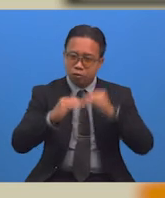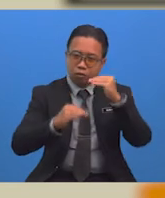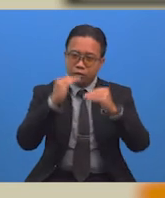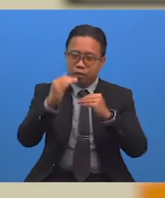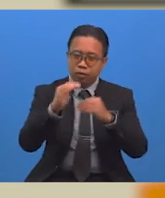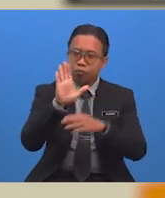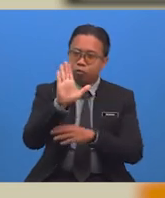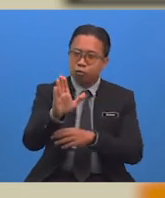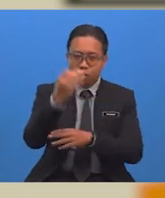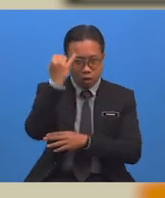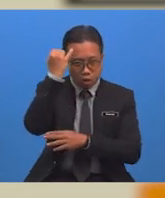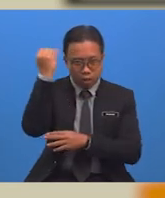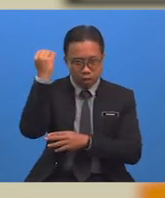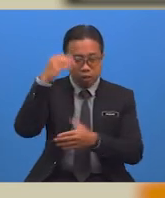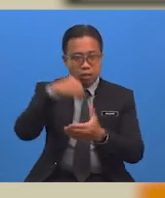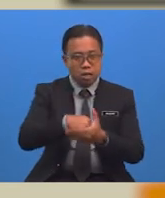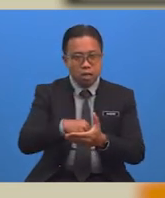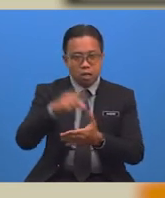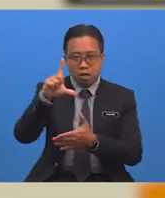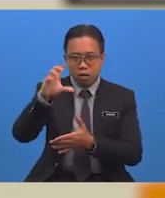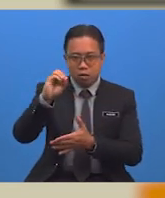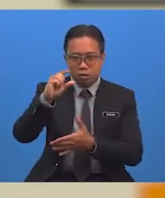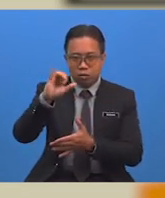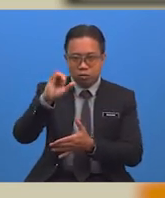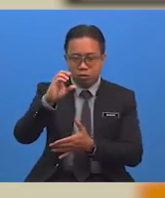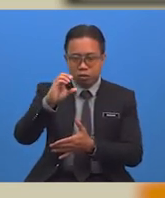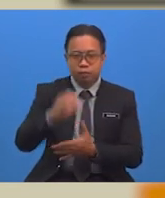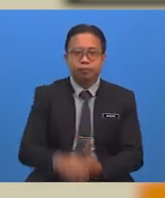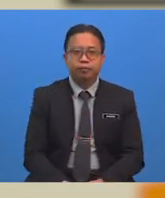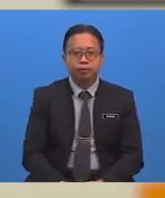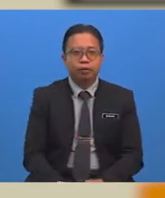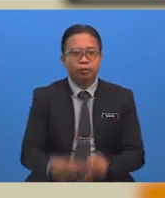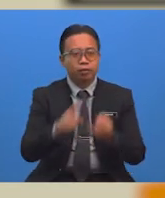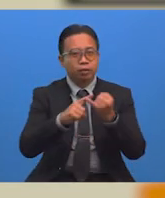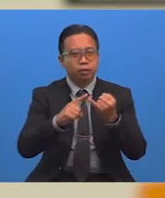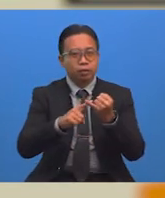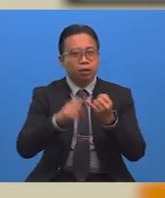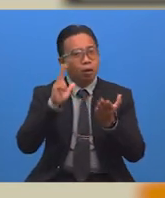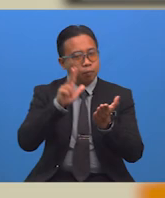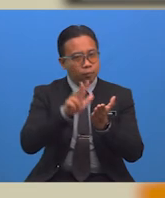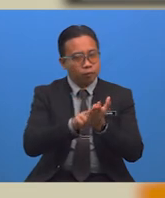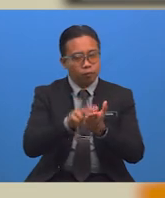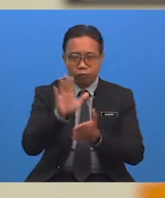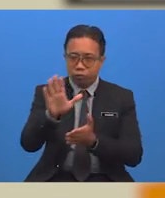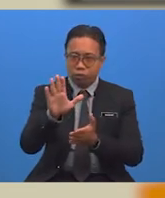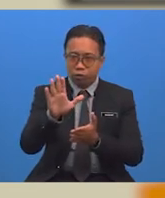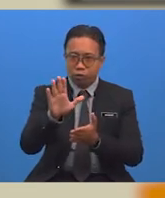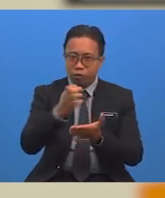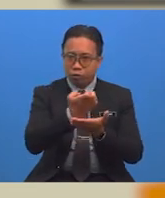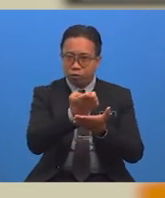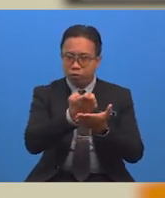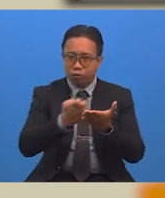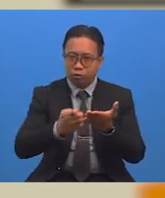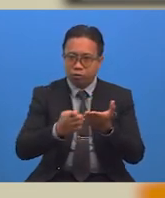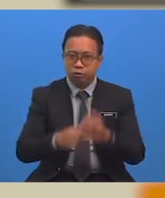your ideas in a logical flow. Finally, proofread your essay and always